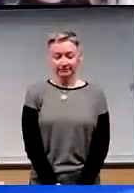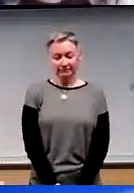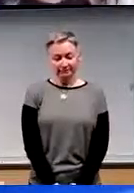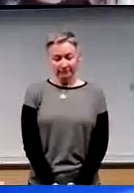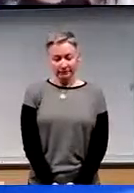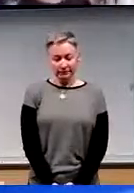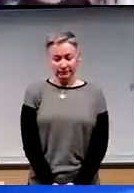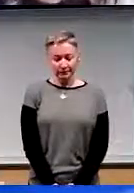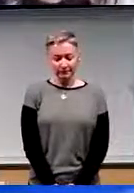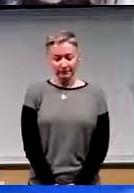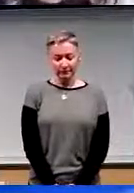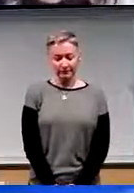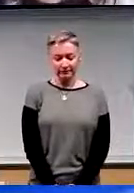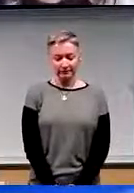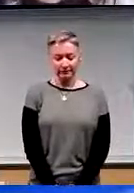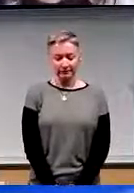And